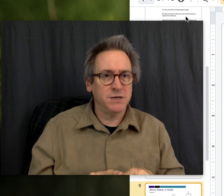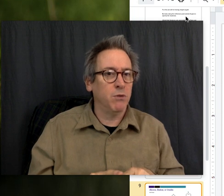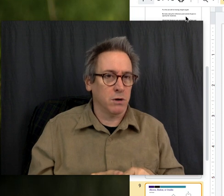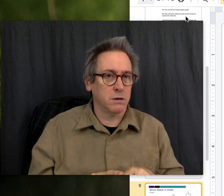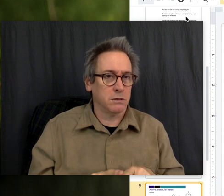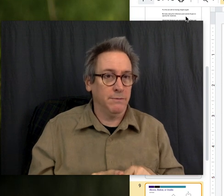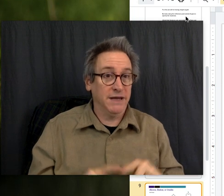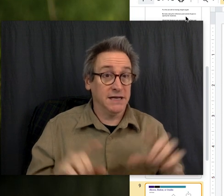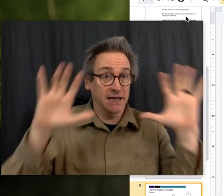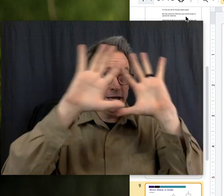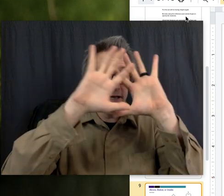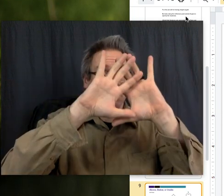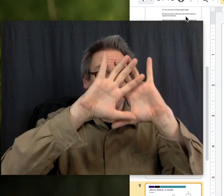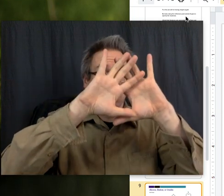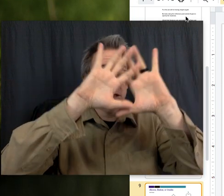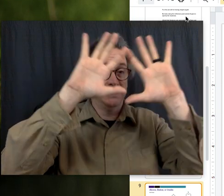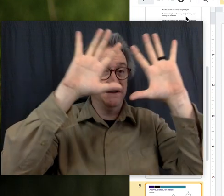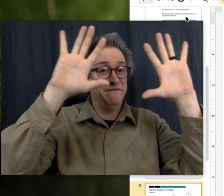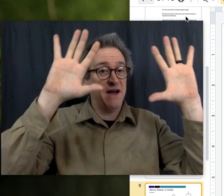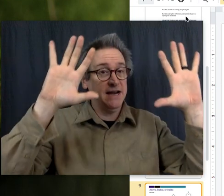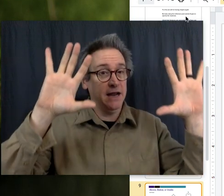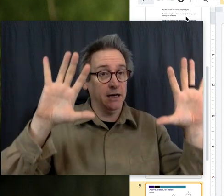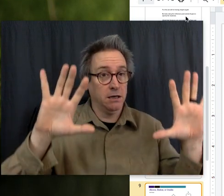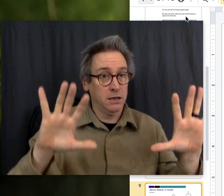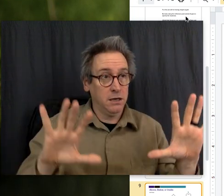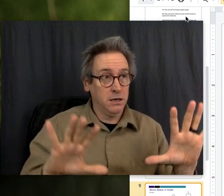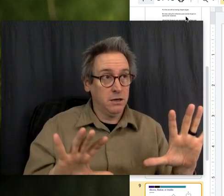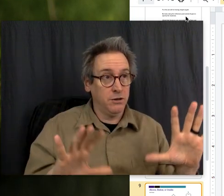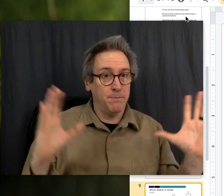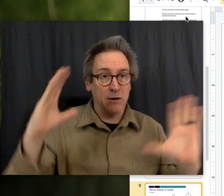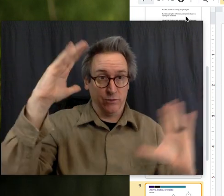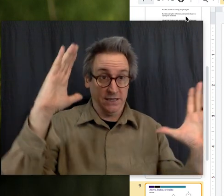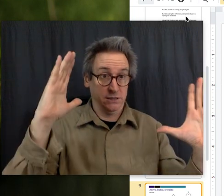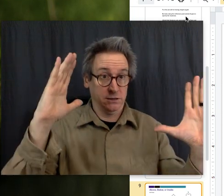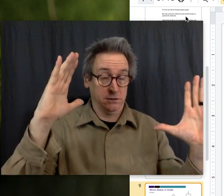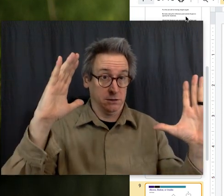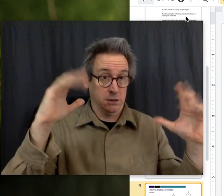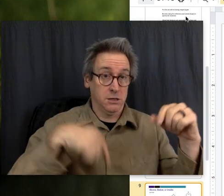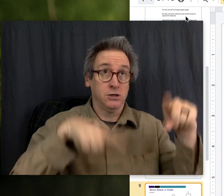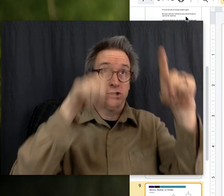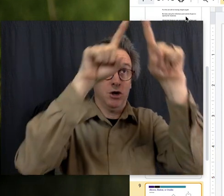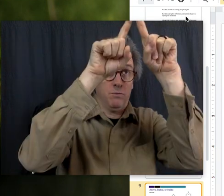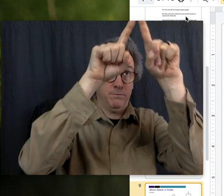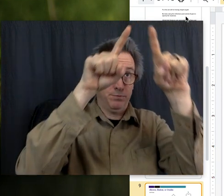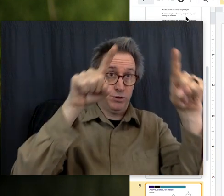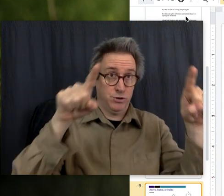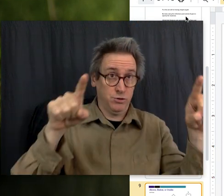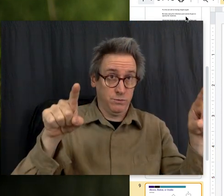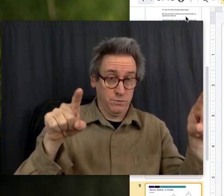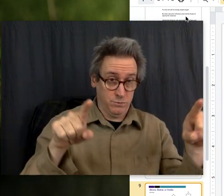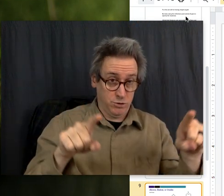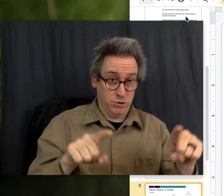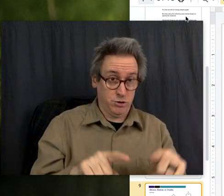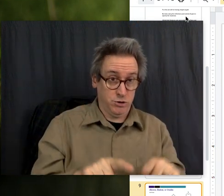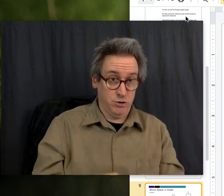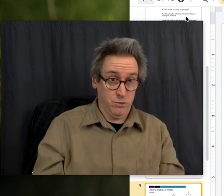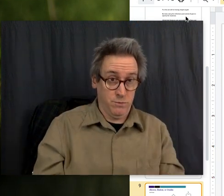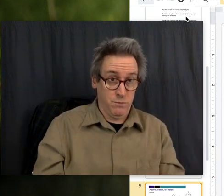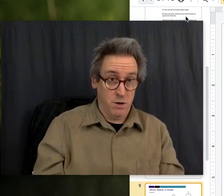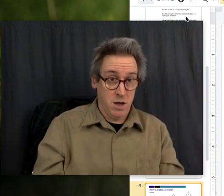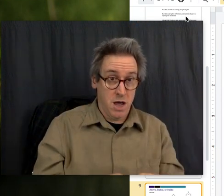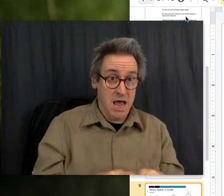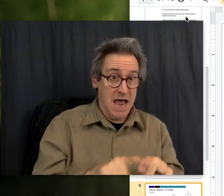most important because it is defining the boundaries. So, shoom,